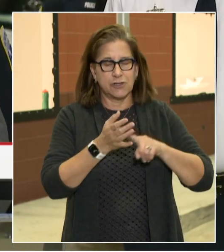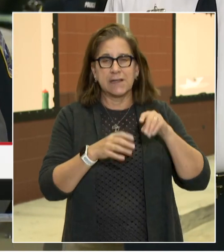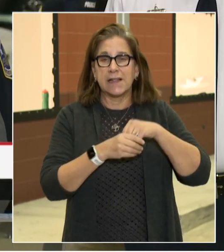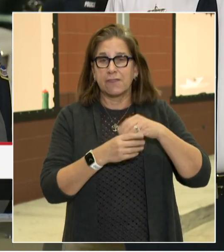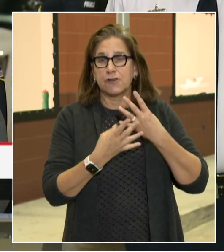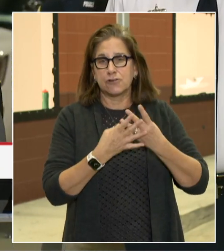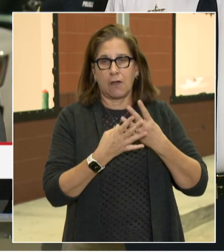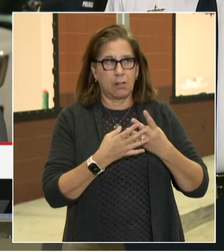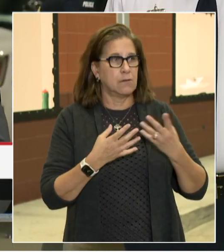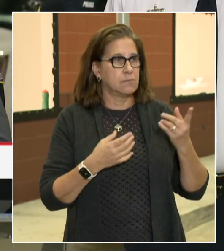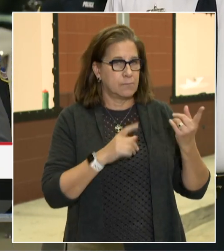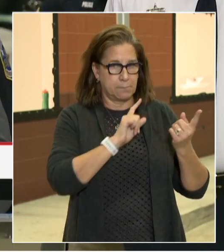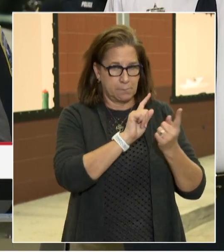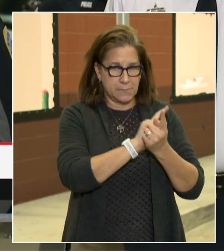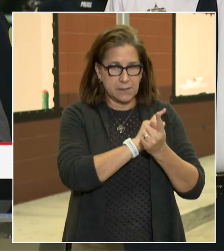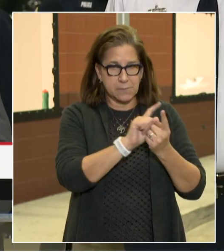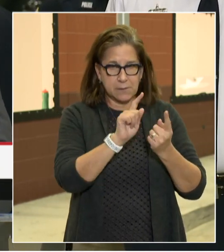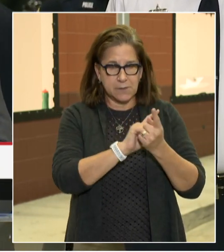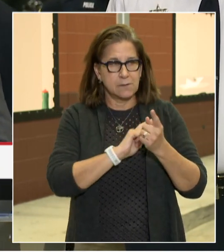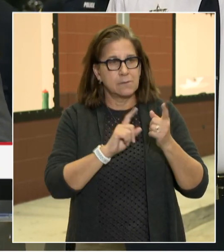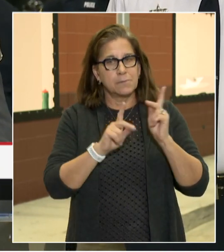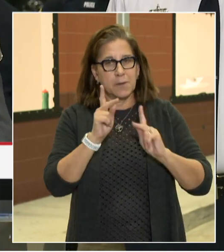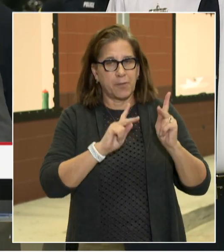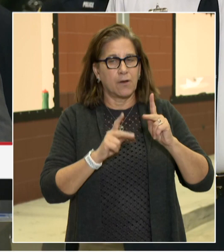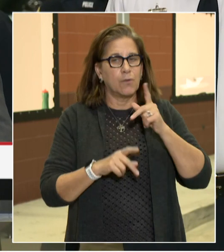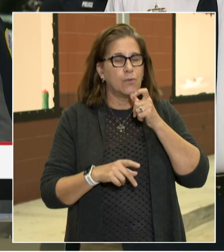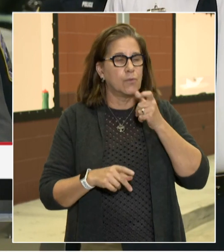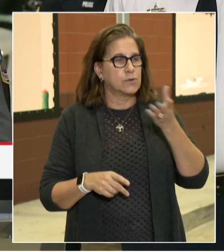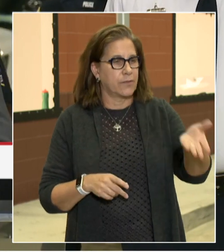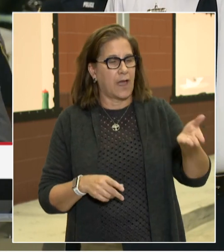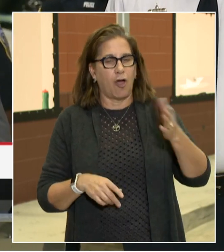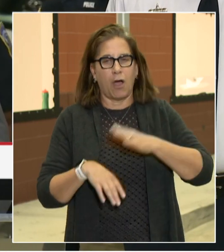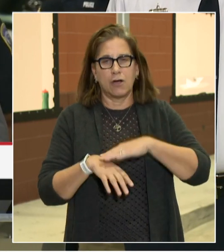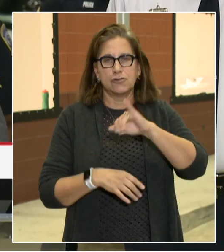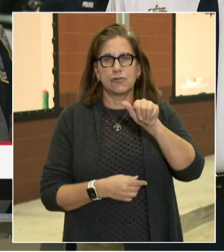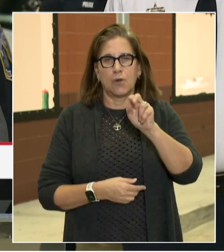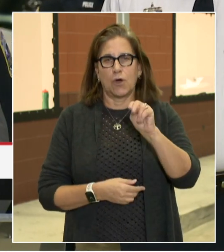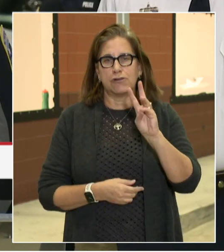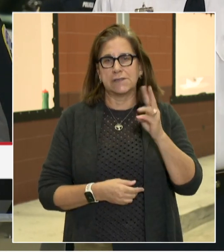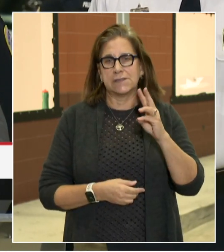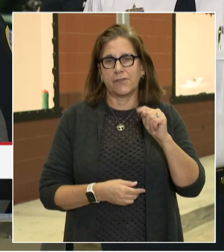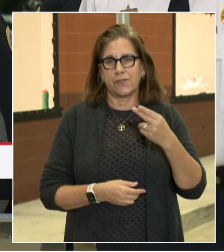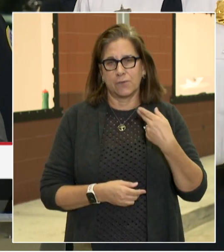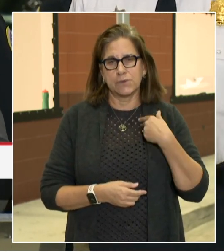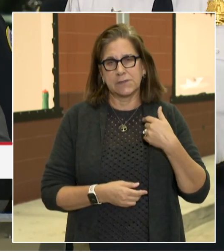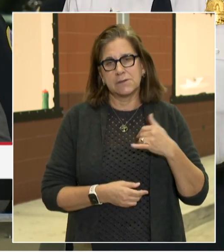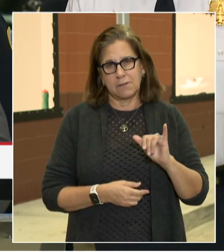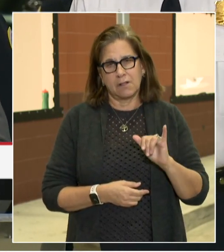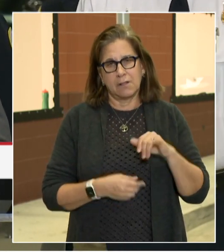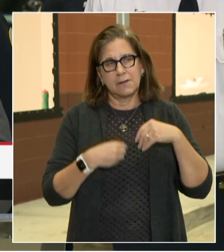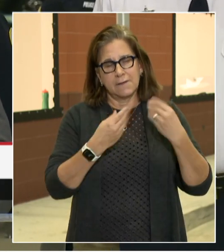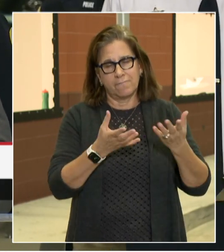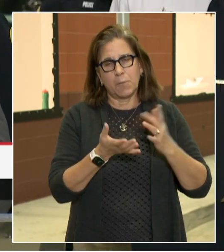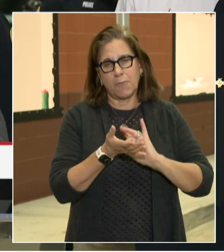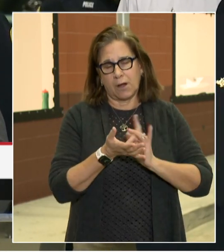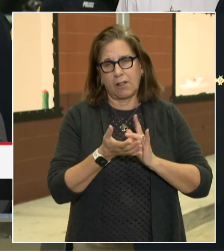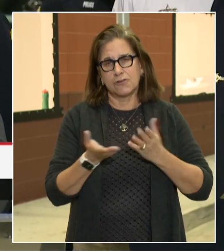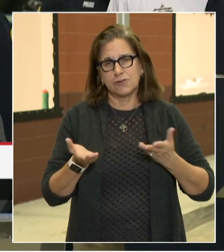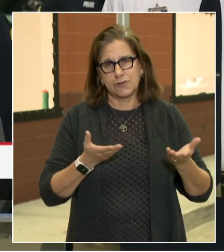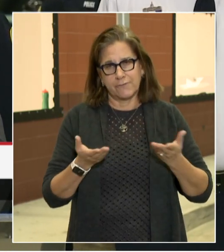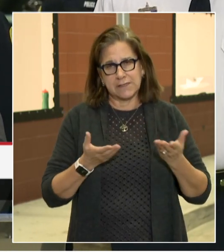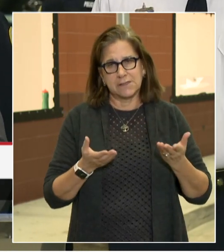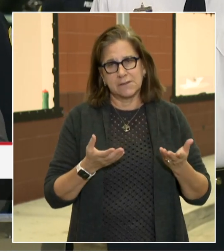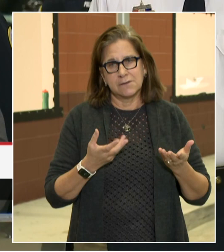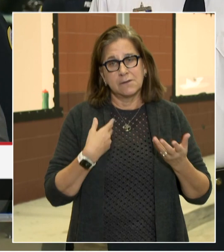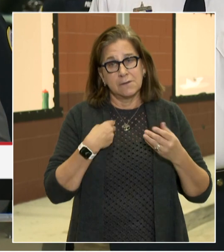6th folks that are there to make sure that we are continuing to do that. We did provide the information that was asked for by the